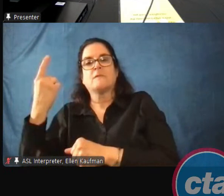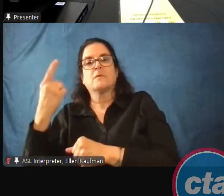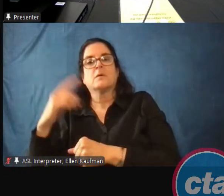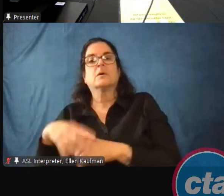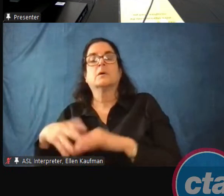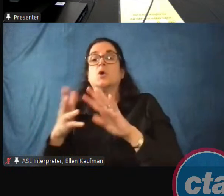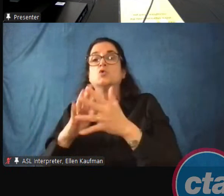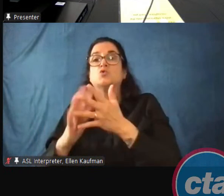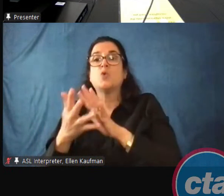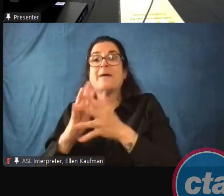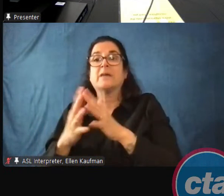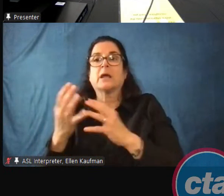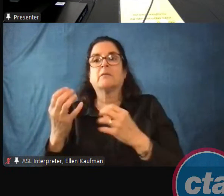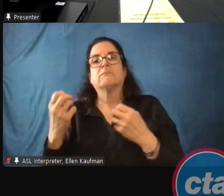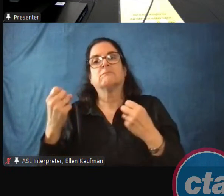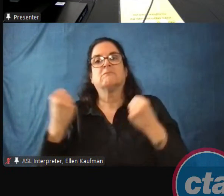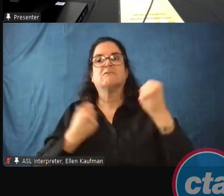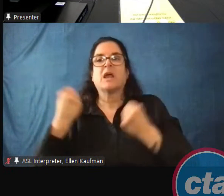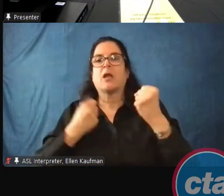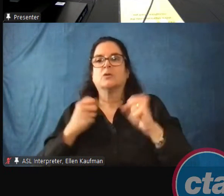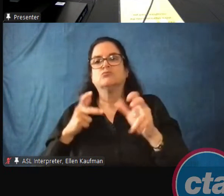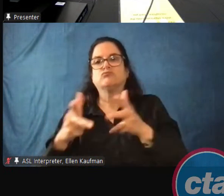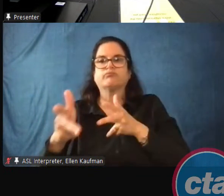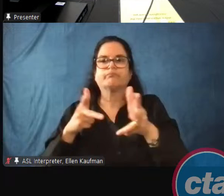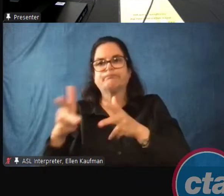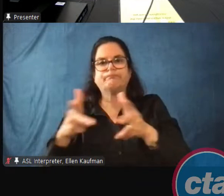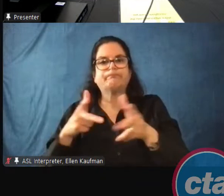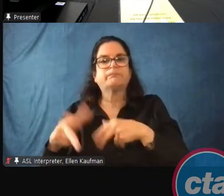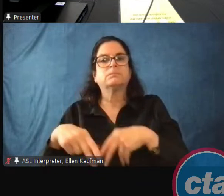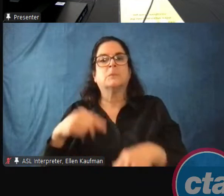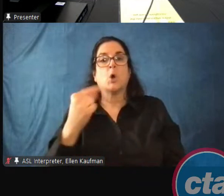throughout the day, baseline in green,